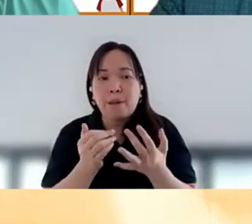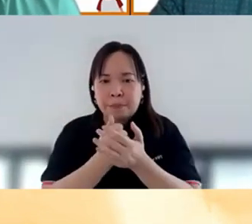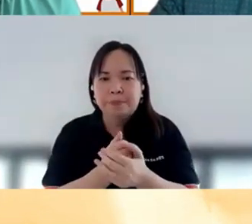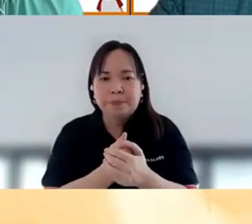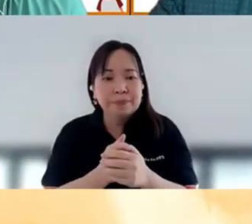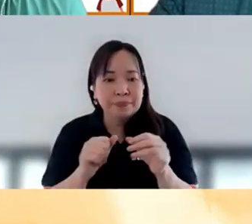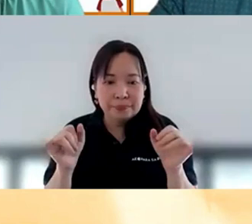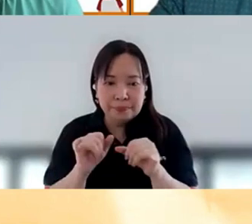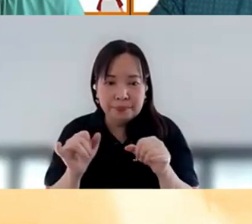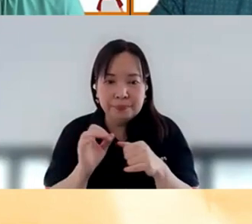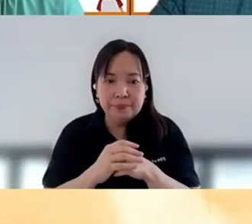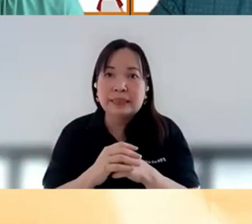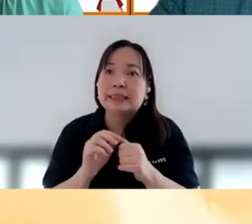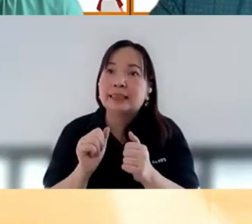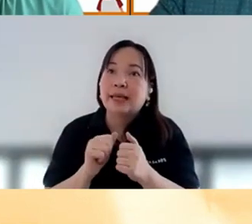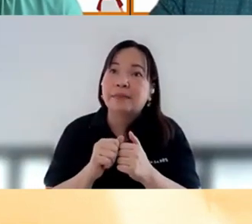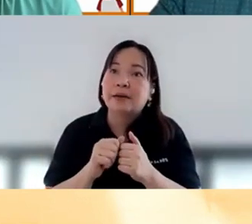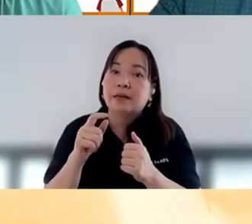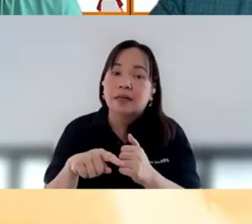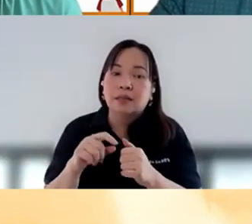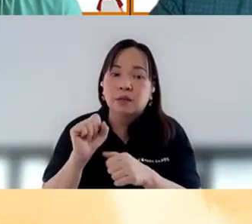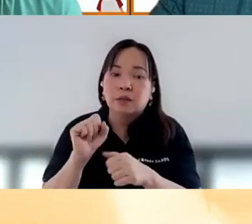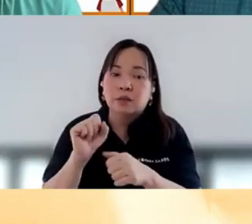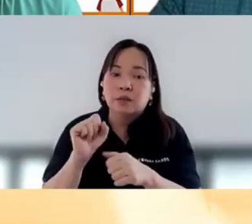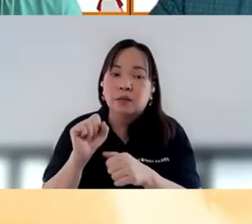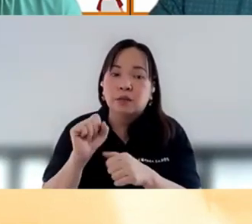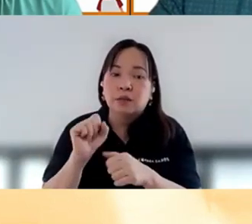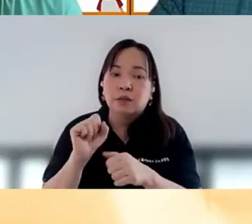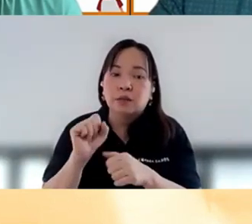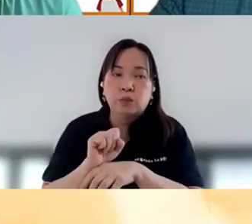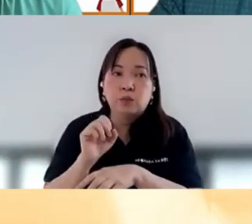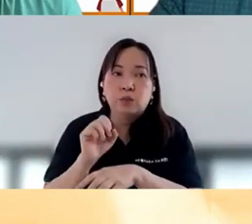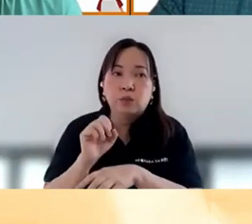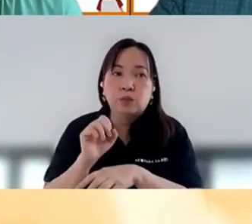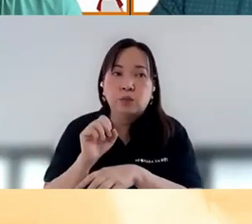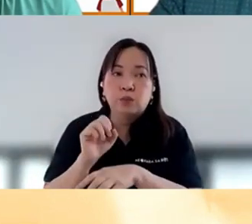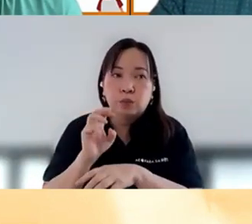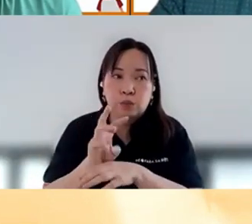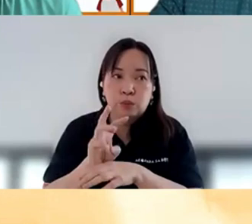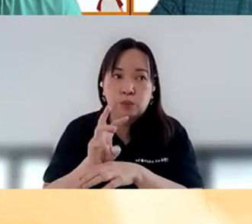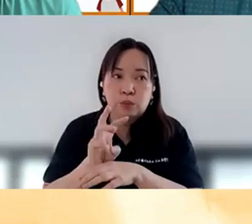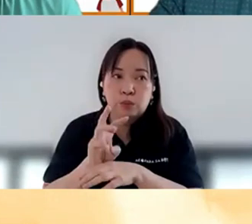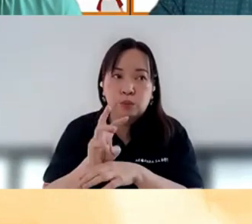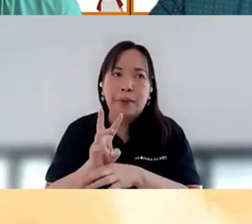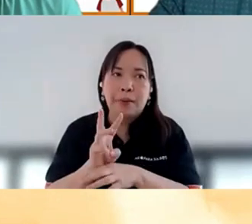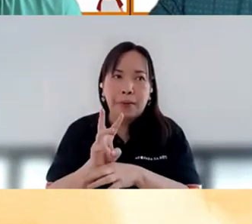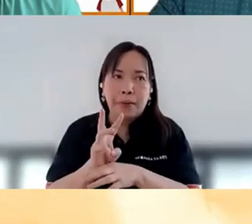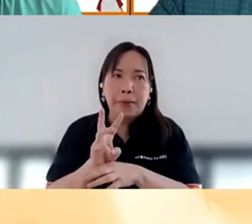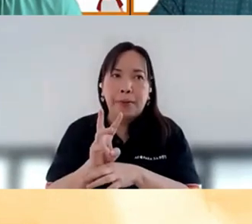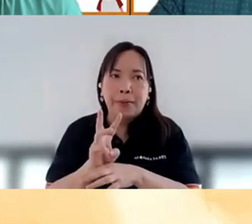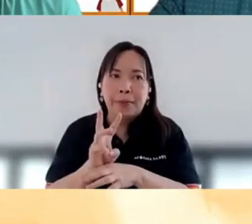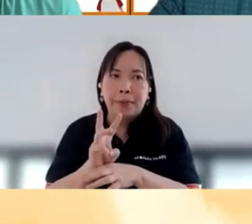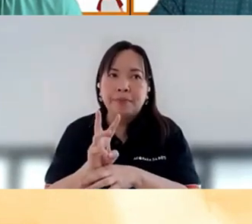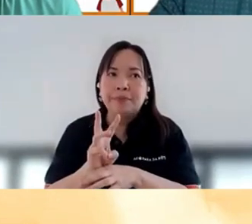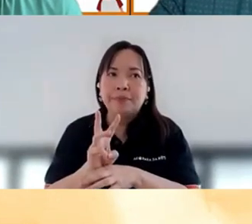syempre kasama rin ang ating mga social workers na nag-i-initiate ng mental health awareness, nagli-link